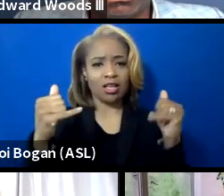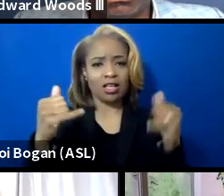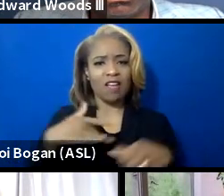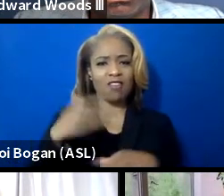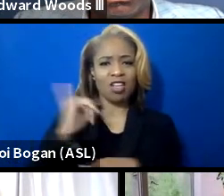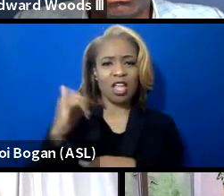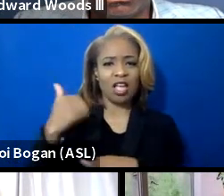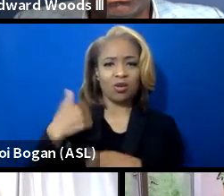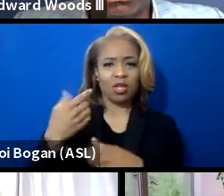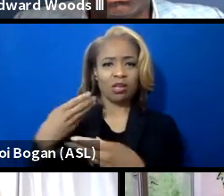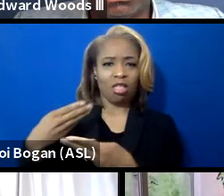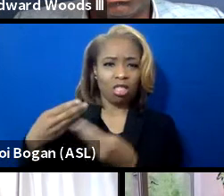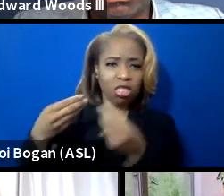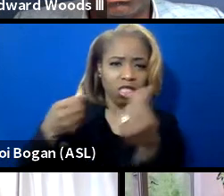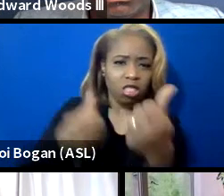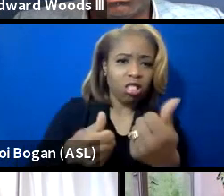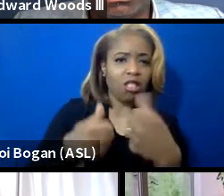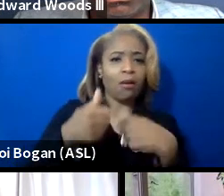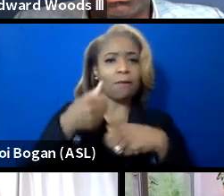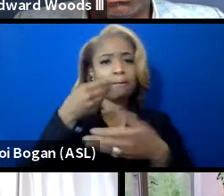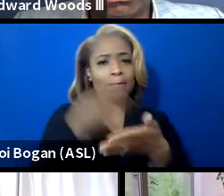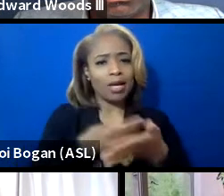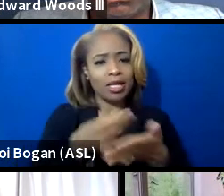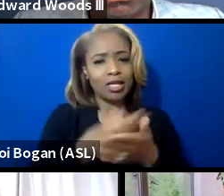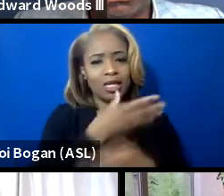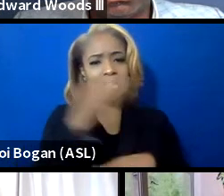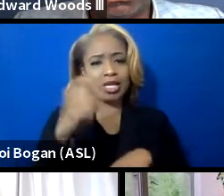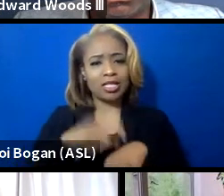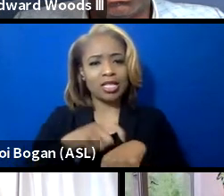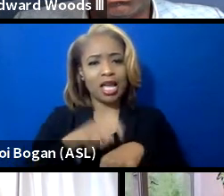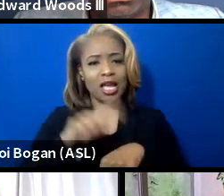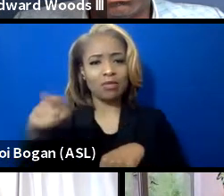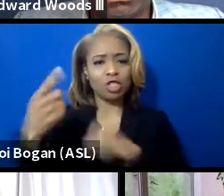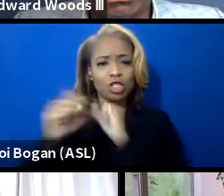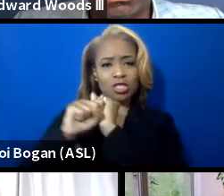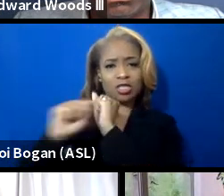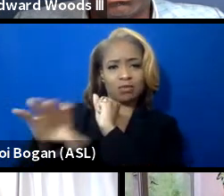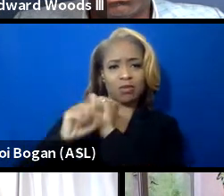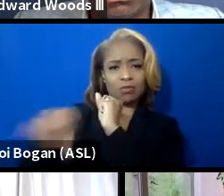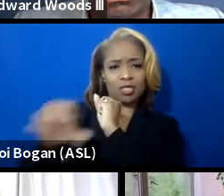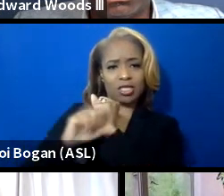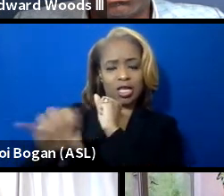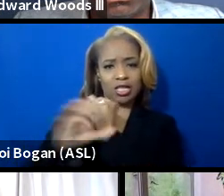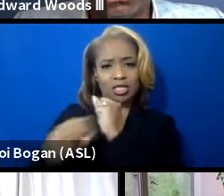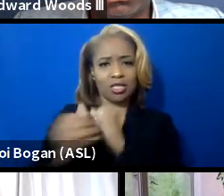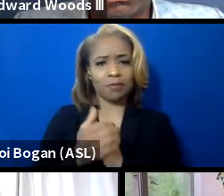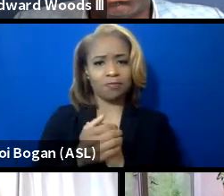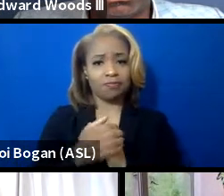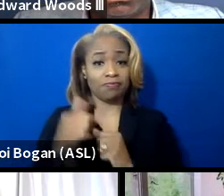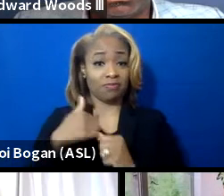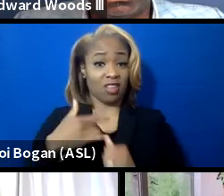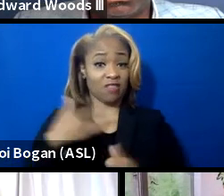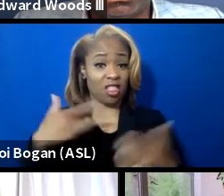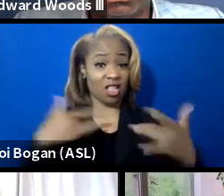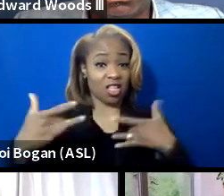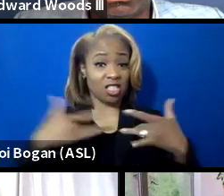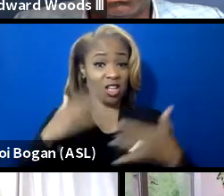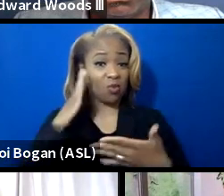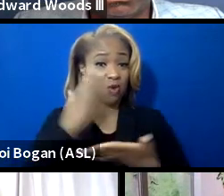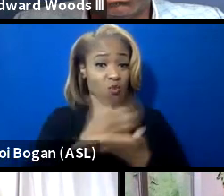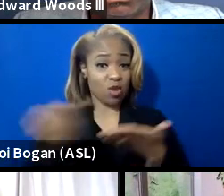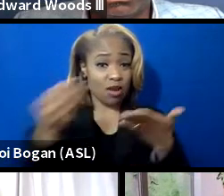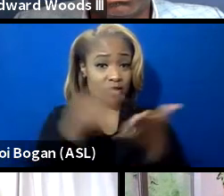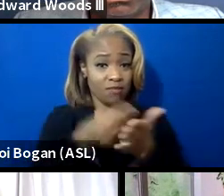all this time and money just publicizing, and I'm concerned we're going to run out of